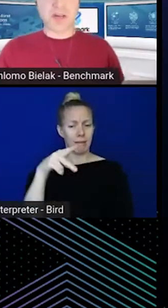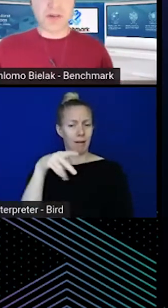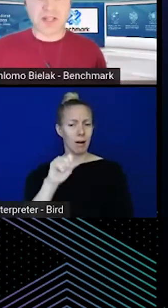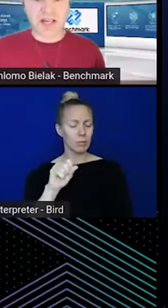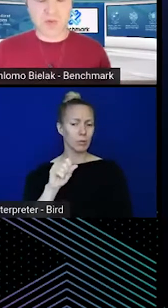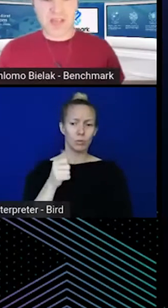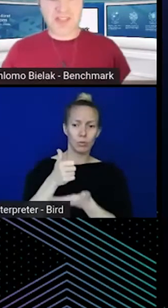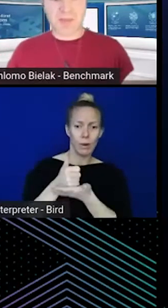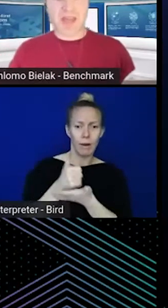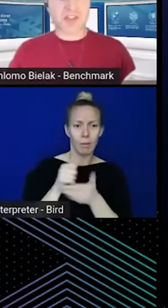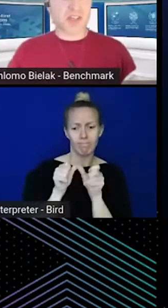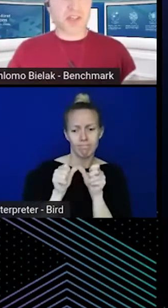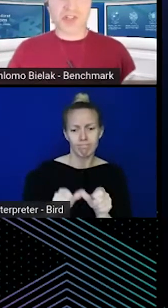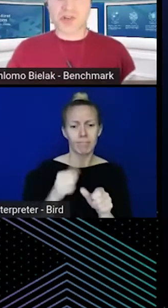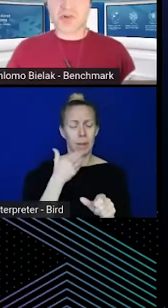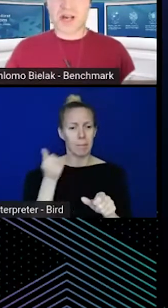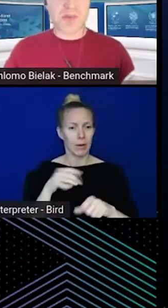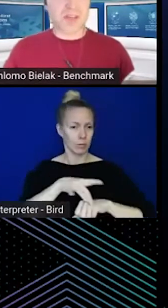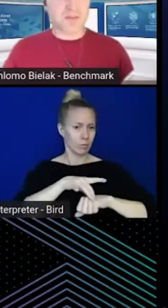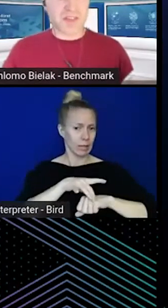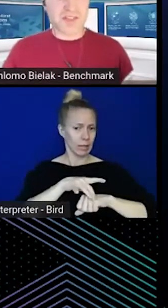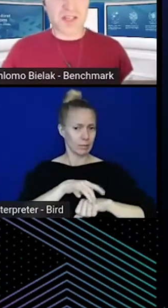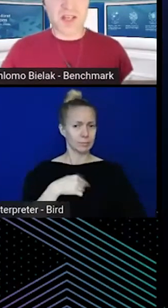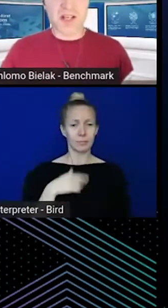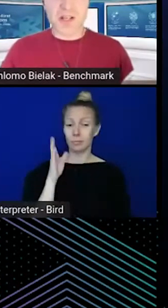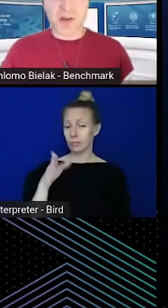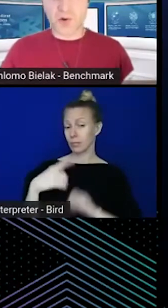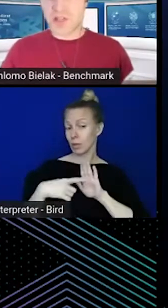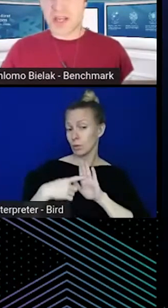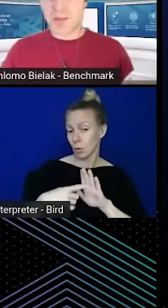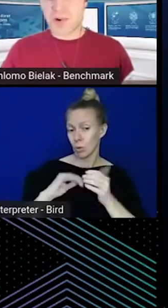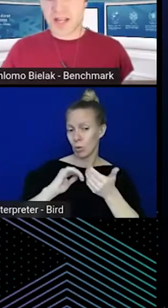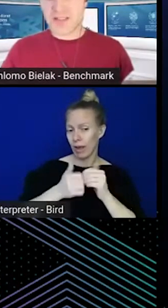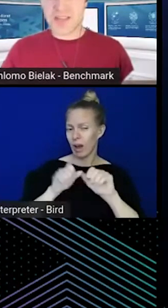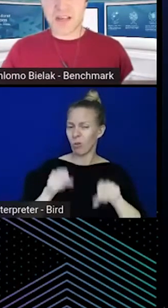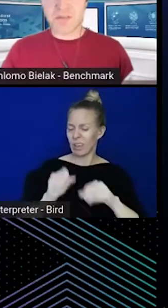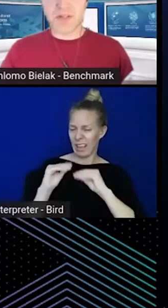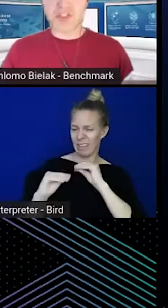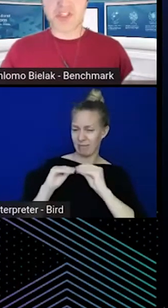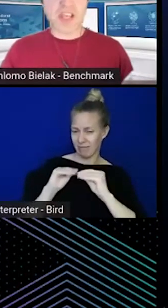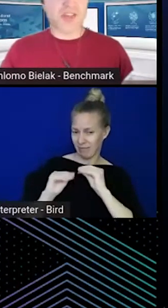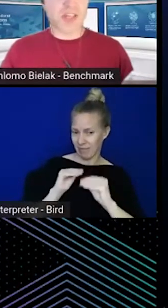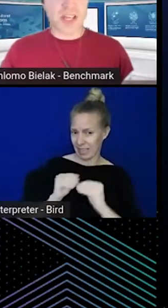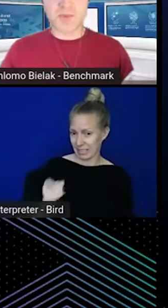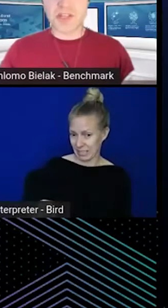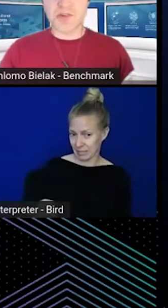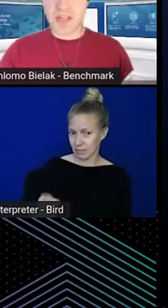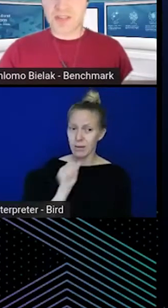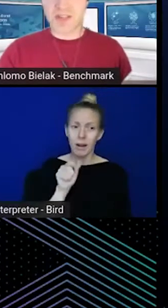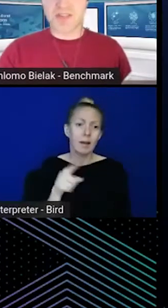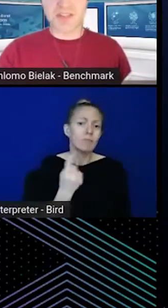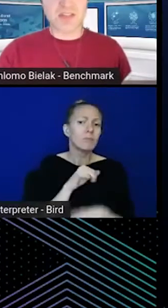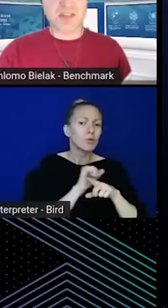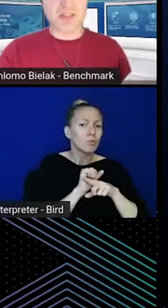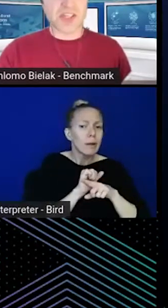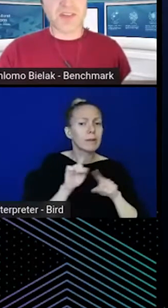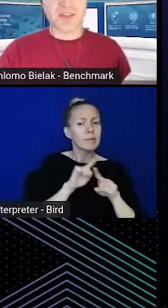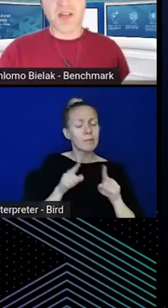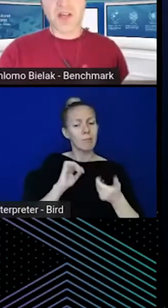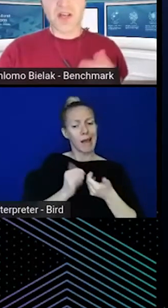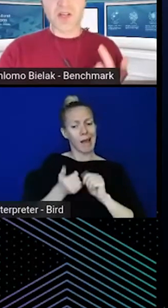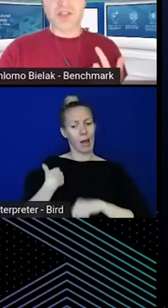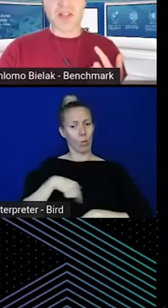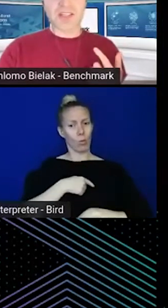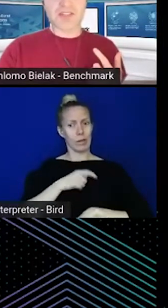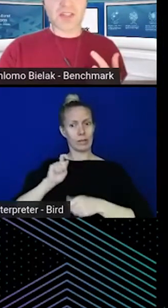So we talk about cloud waste. I'm actually going to show you how we can fix it, not only practicing, but changing how we do the SDLC to achieve